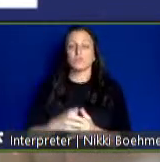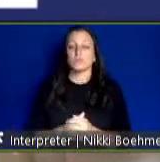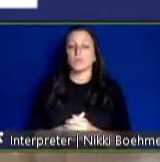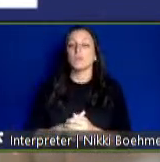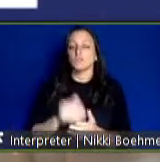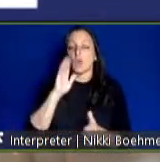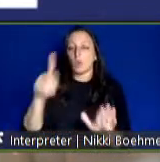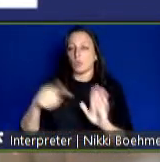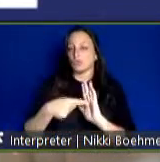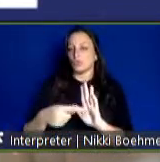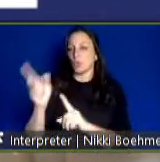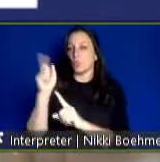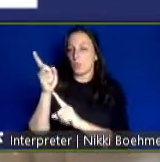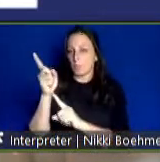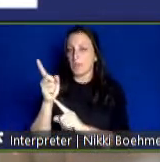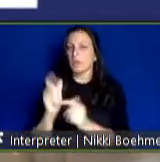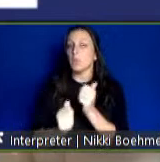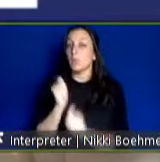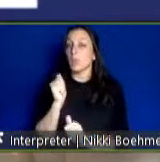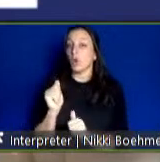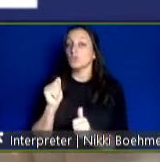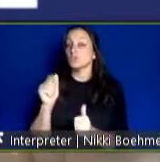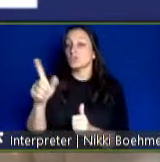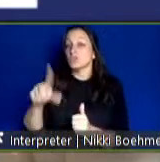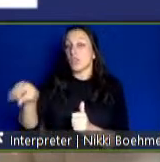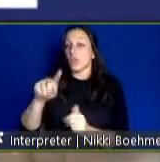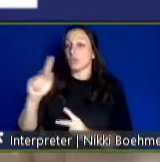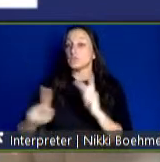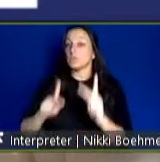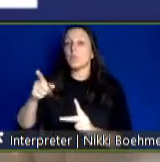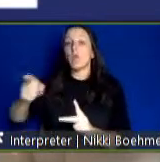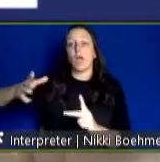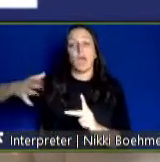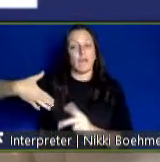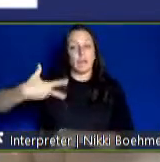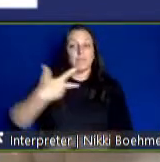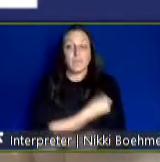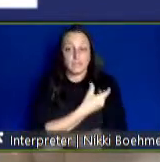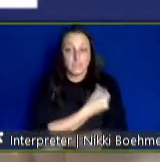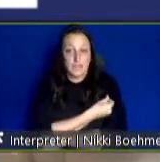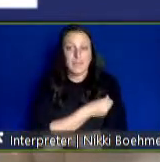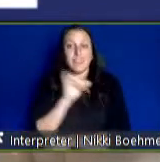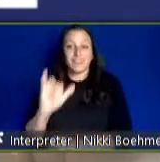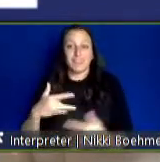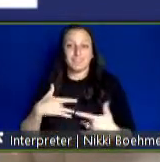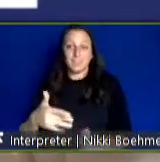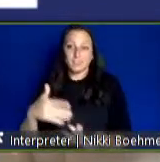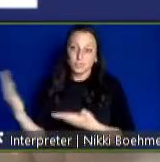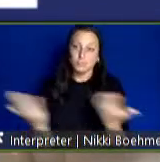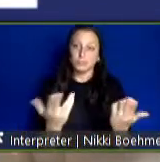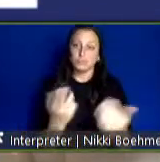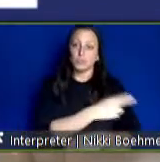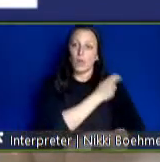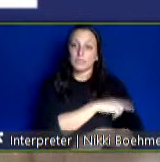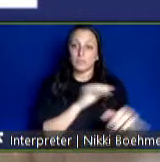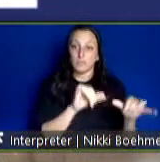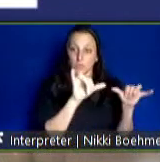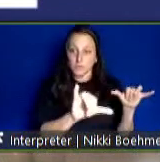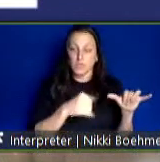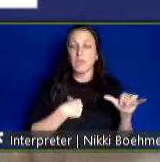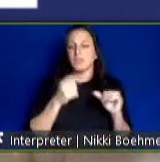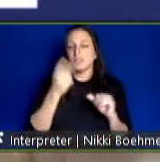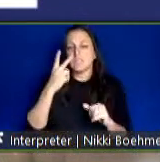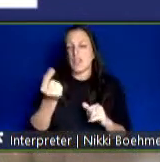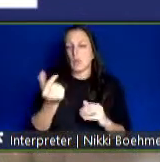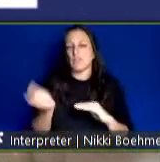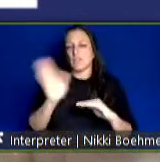you in just a minute, primarily among individuals that are unvaccinated adults. But you can see that we have seen a little bit of an increase as